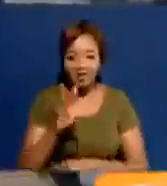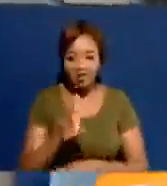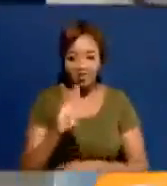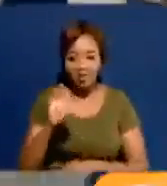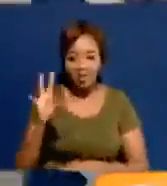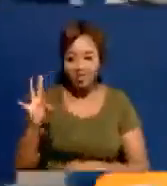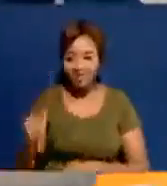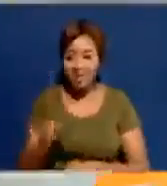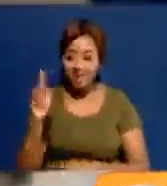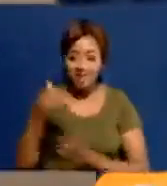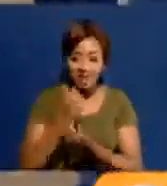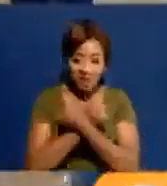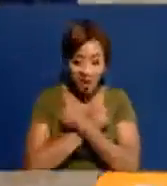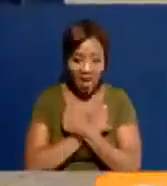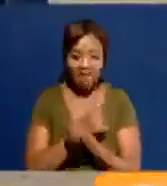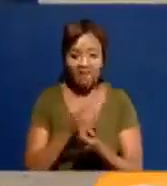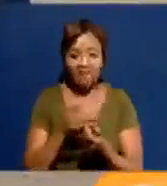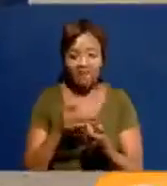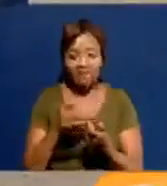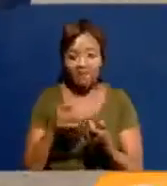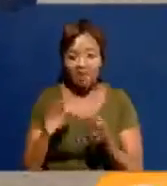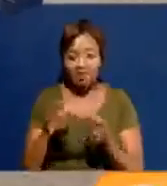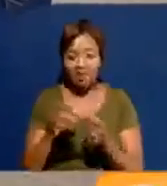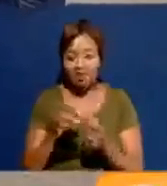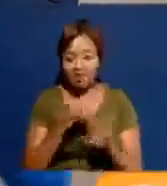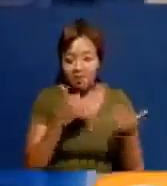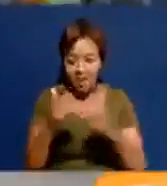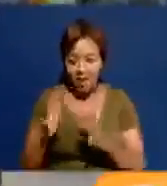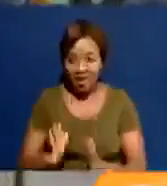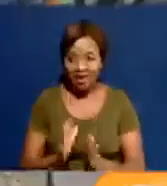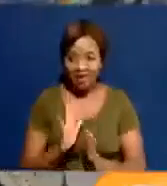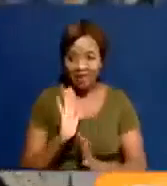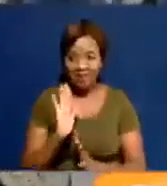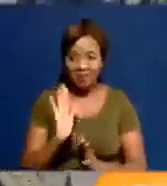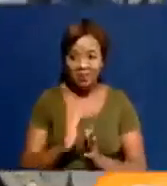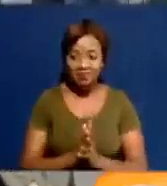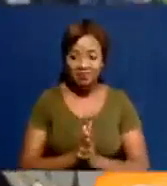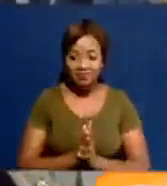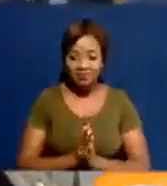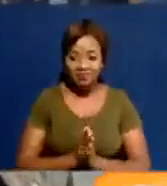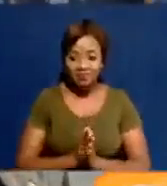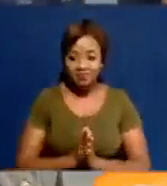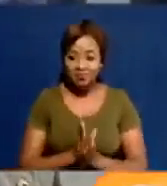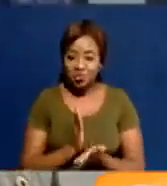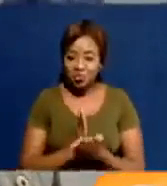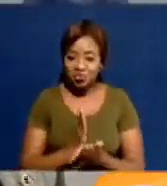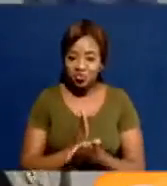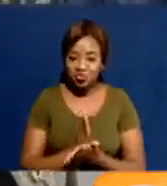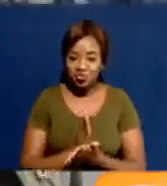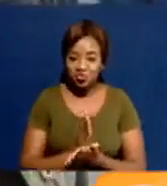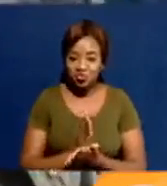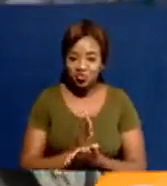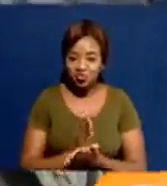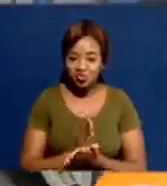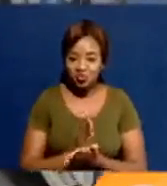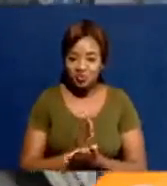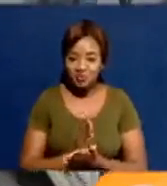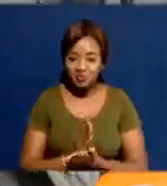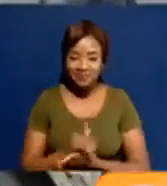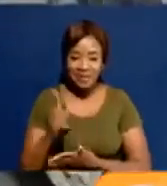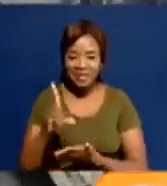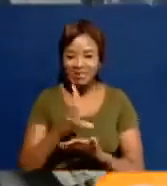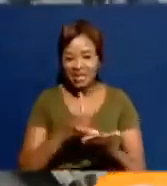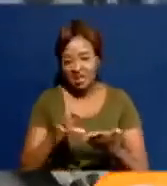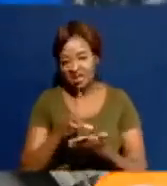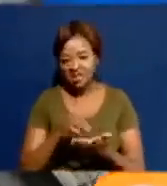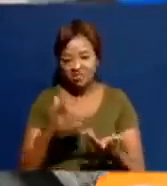from his idol, who is a core member of the Manchester City squad. His favourite player, to be honest, is Foden, you know, because he's a local